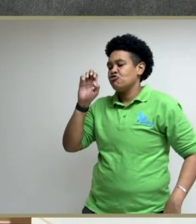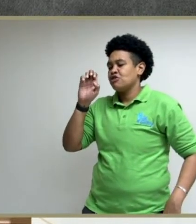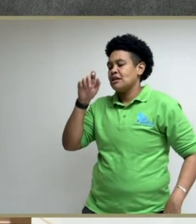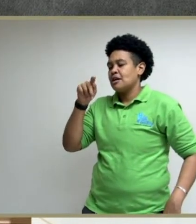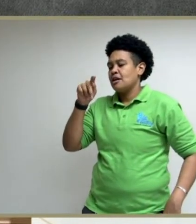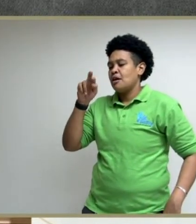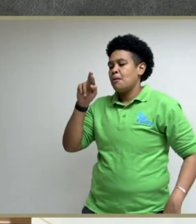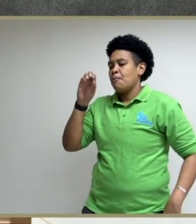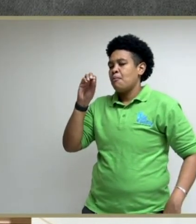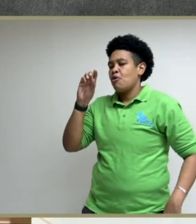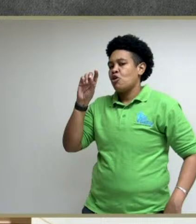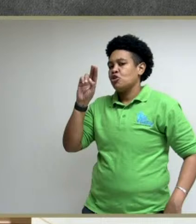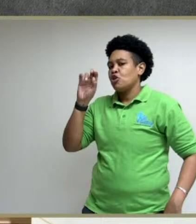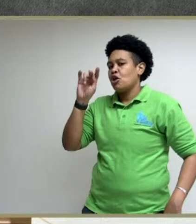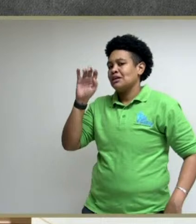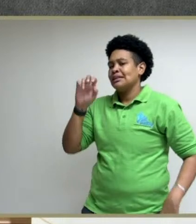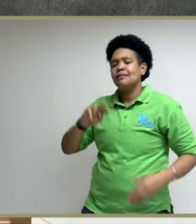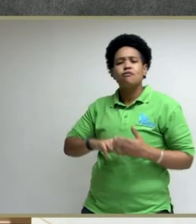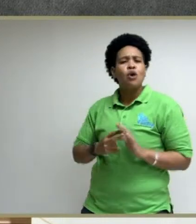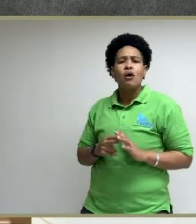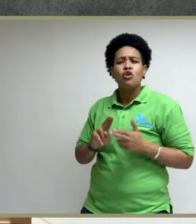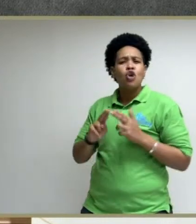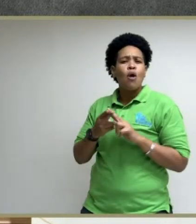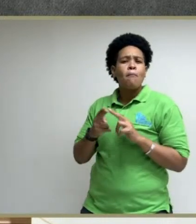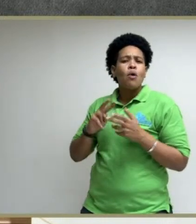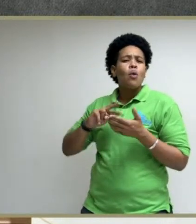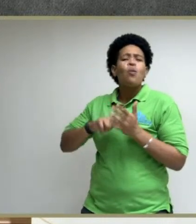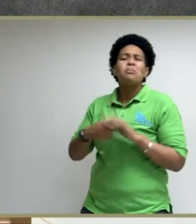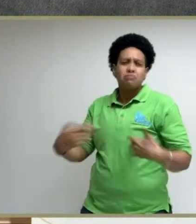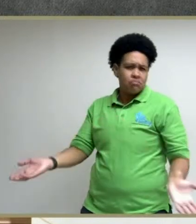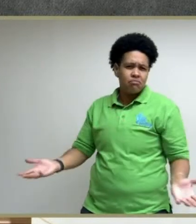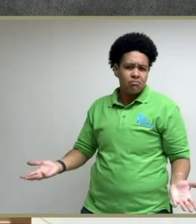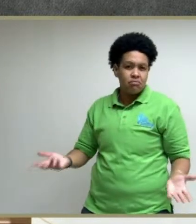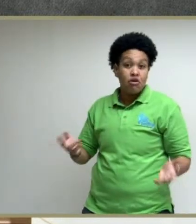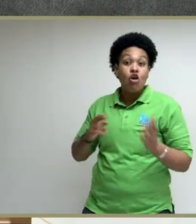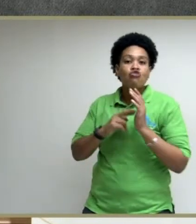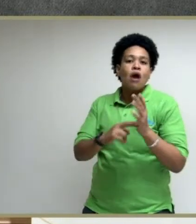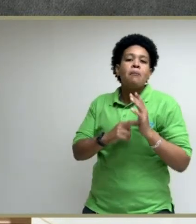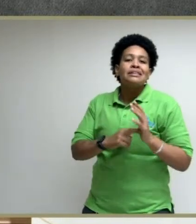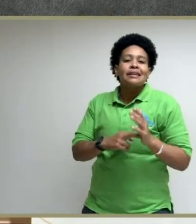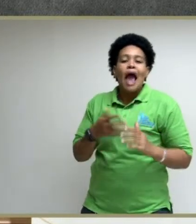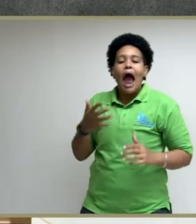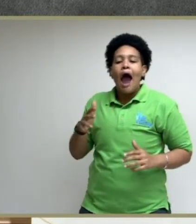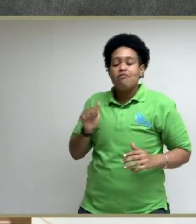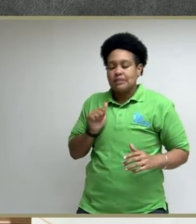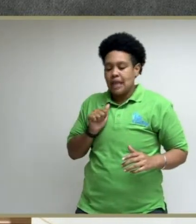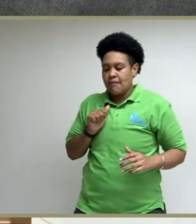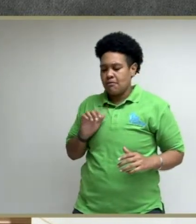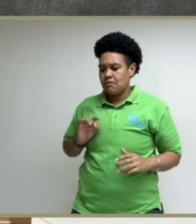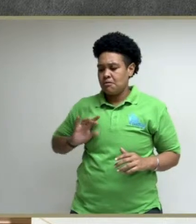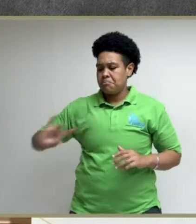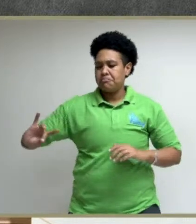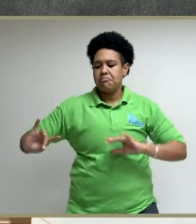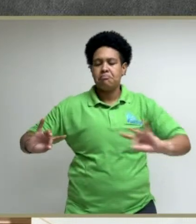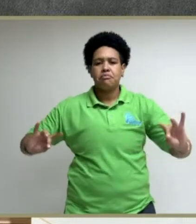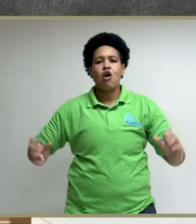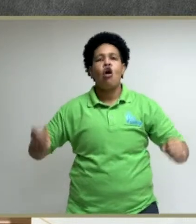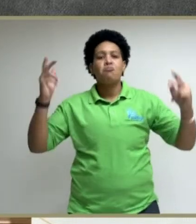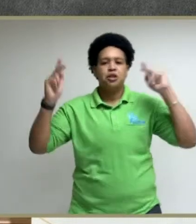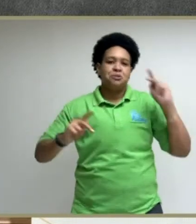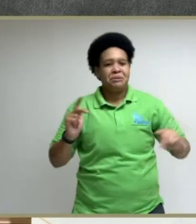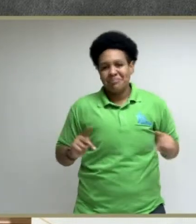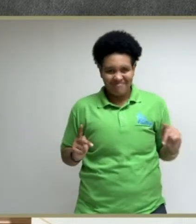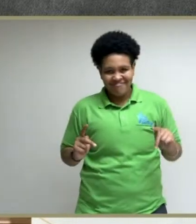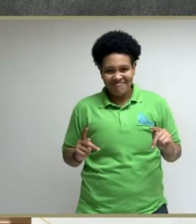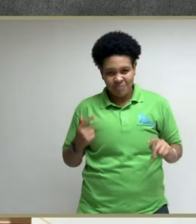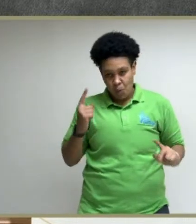of infection that an individual transmits. So one person with very strong, without any